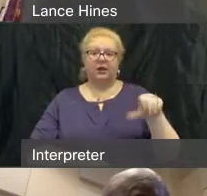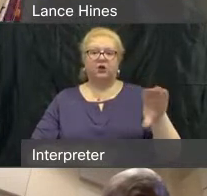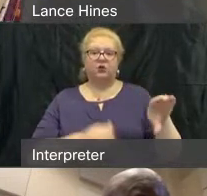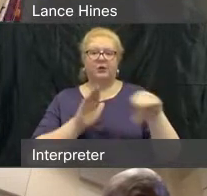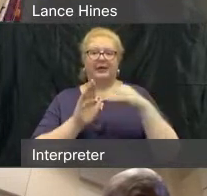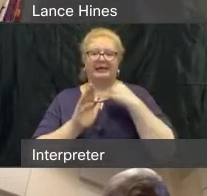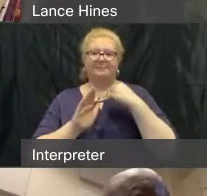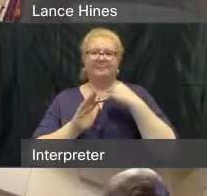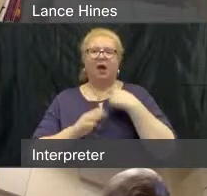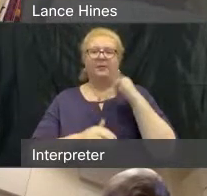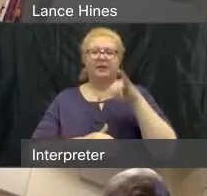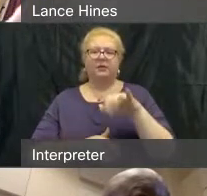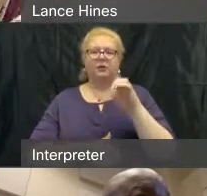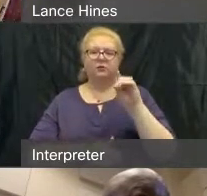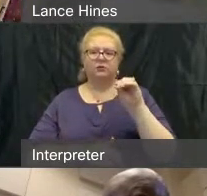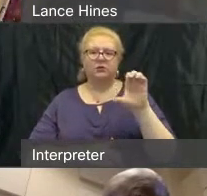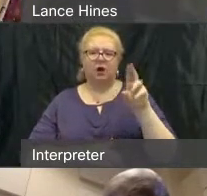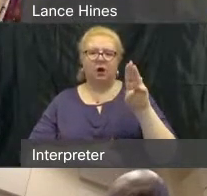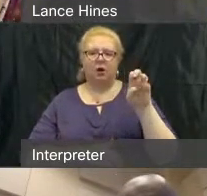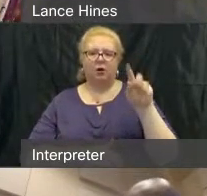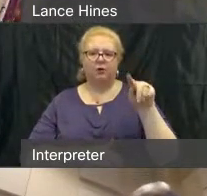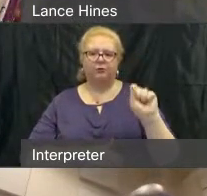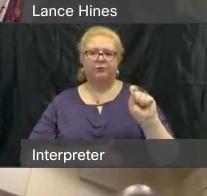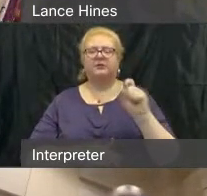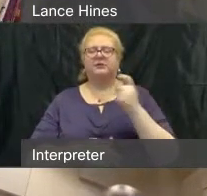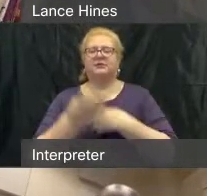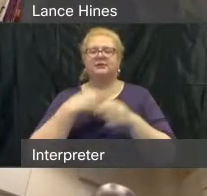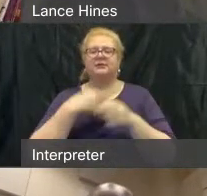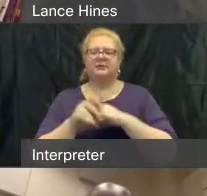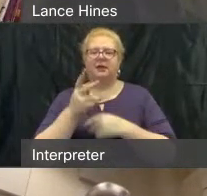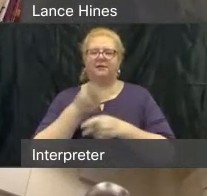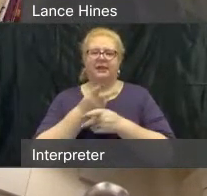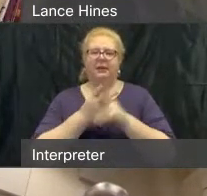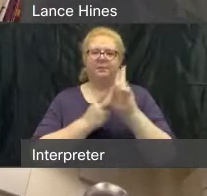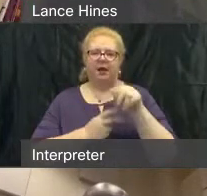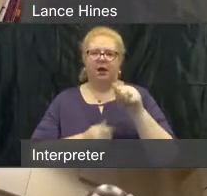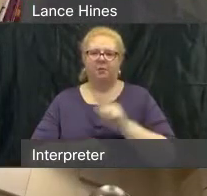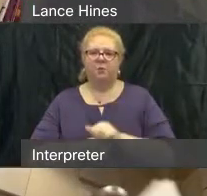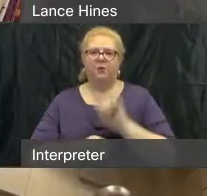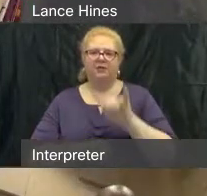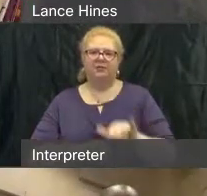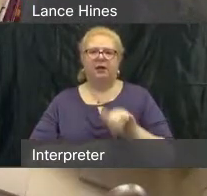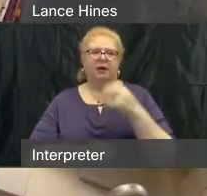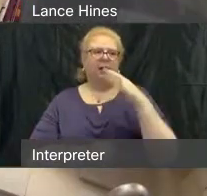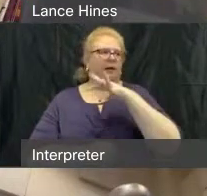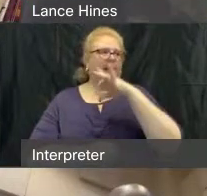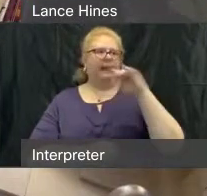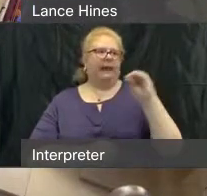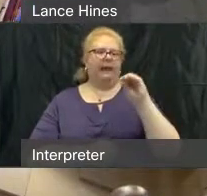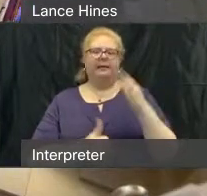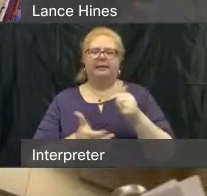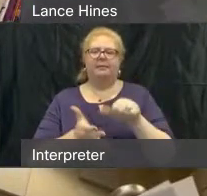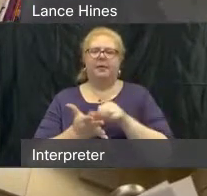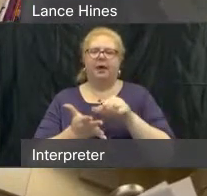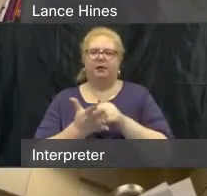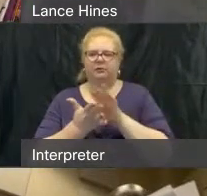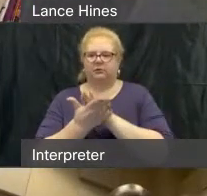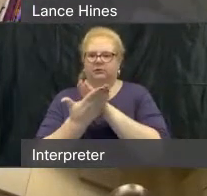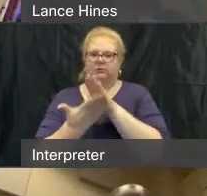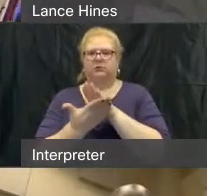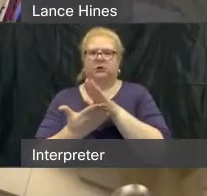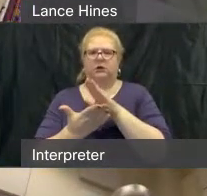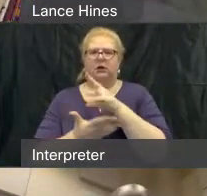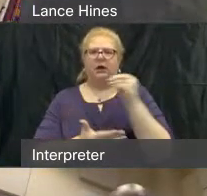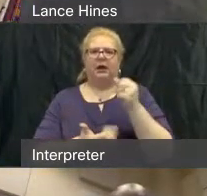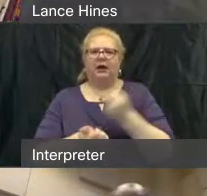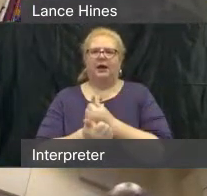can port them around? I'm having to keep up with the 80-page deal and a 13-page general fund document. We will. Ashley will get